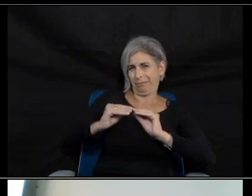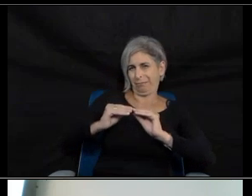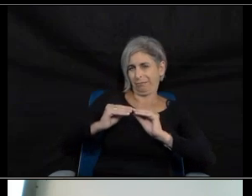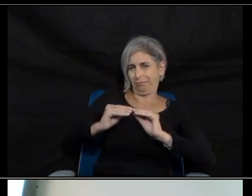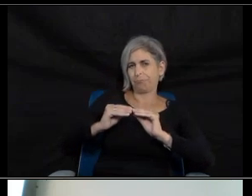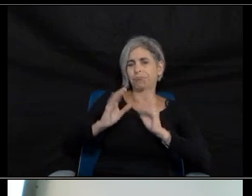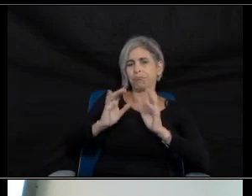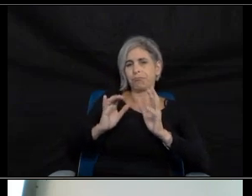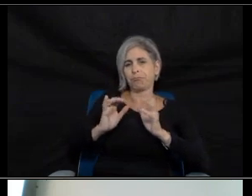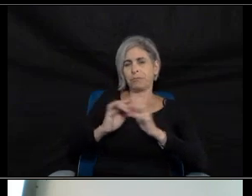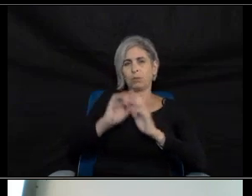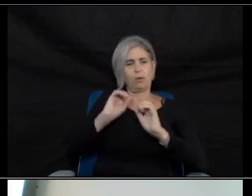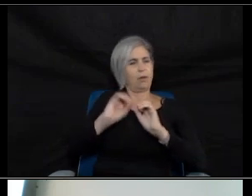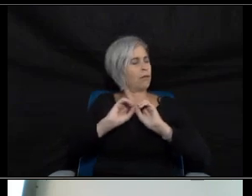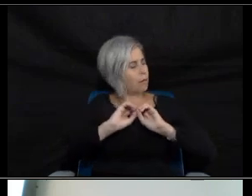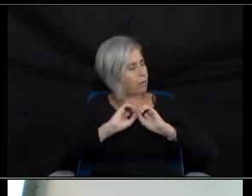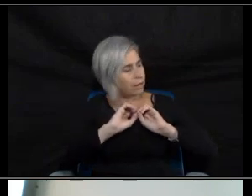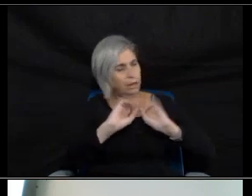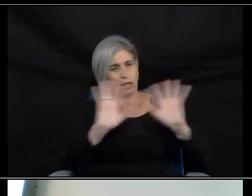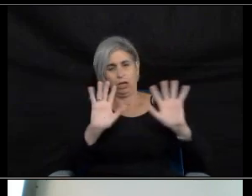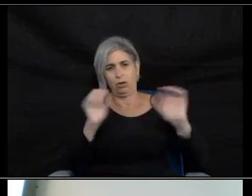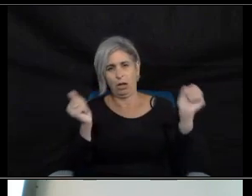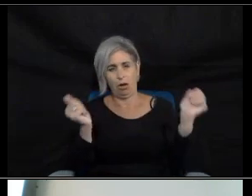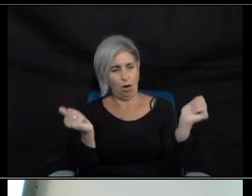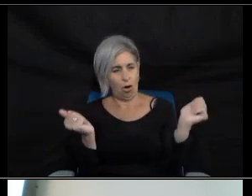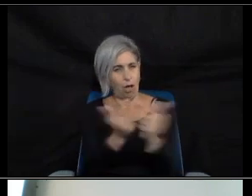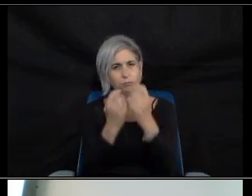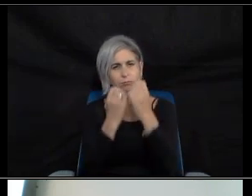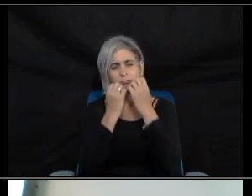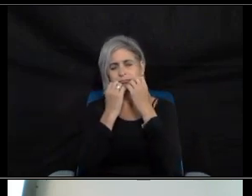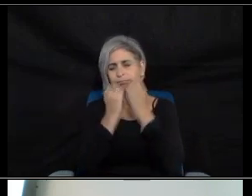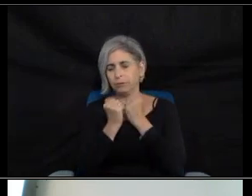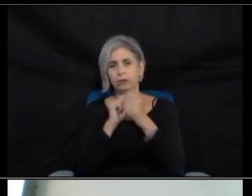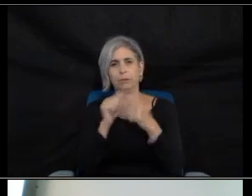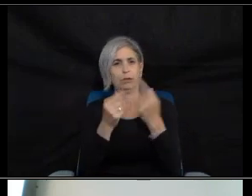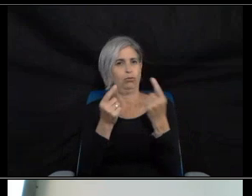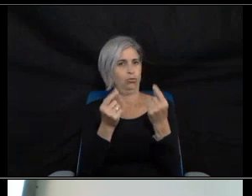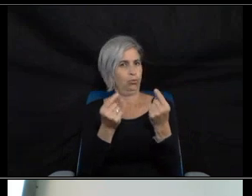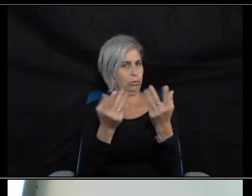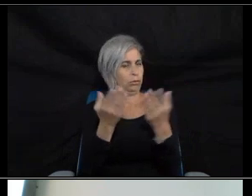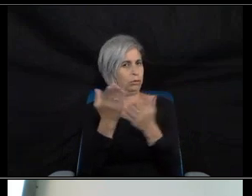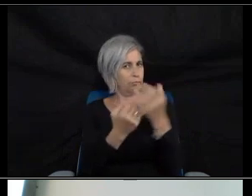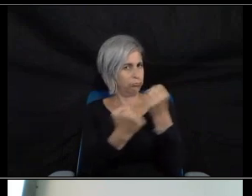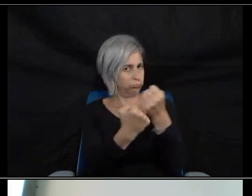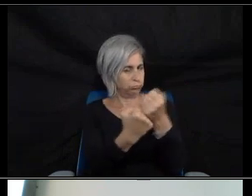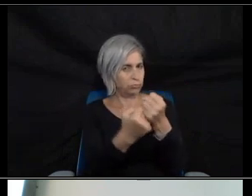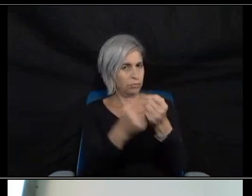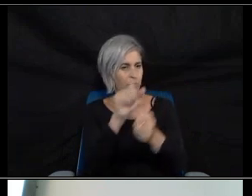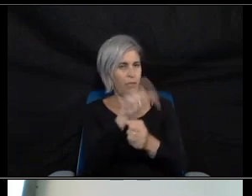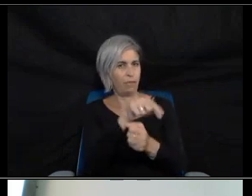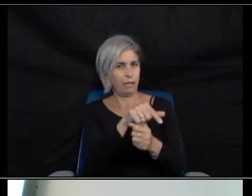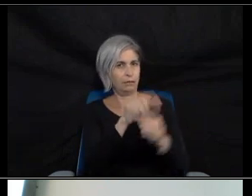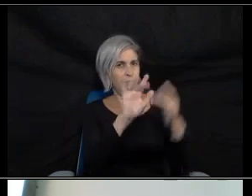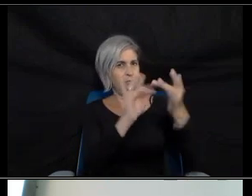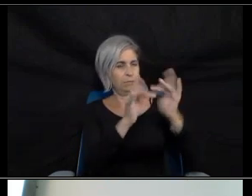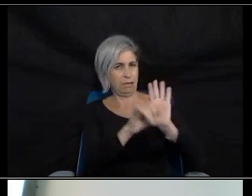was very evident that each and every one of you were passionate about doing something to assist in this